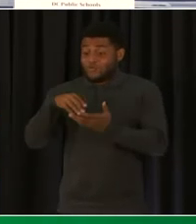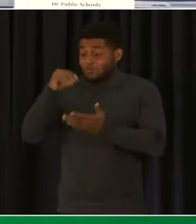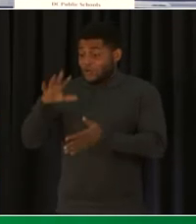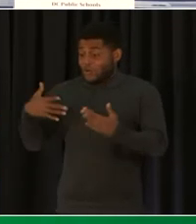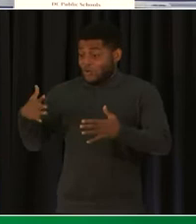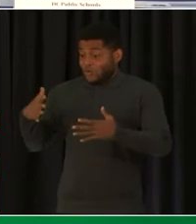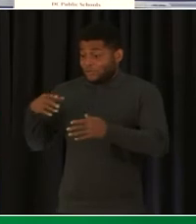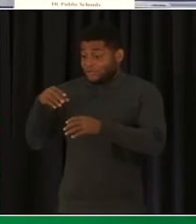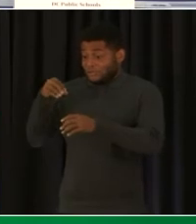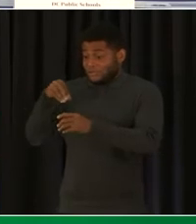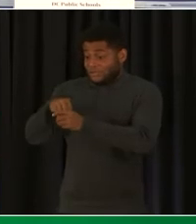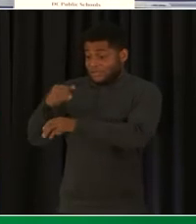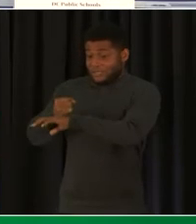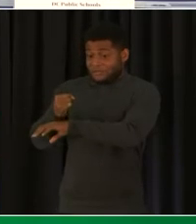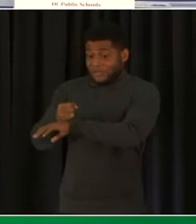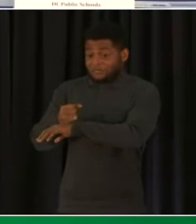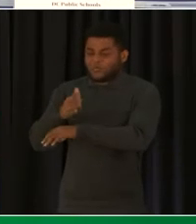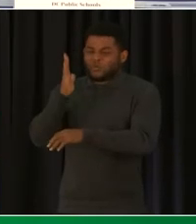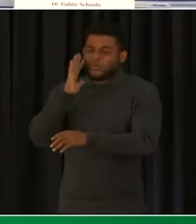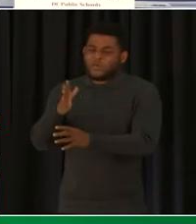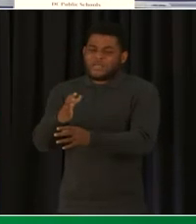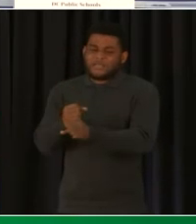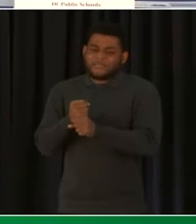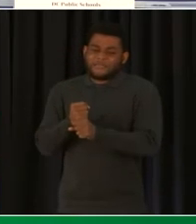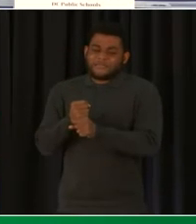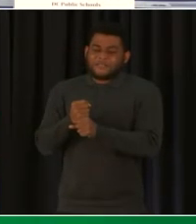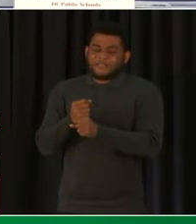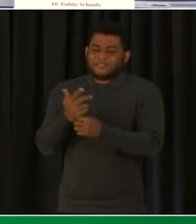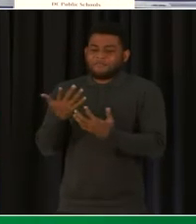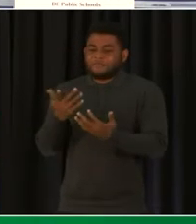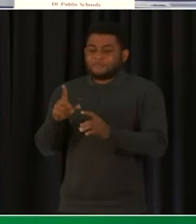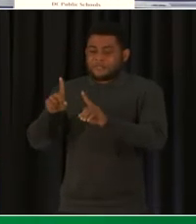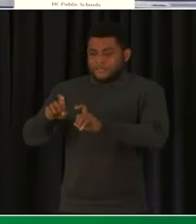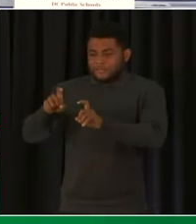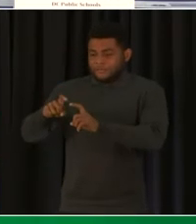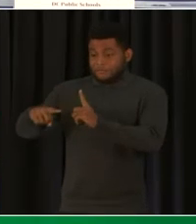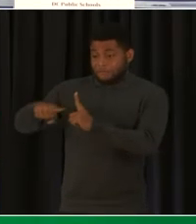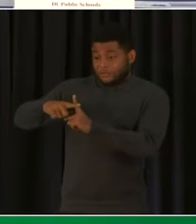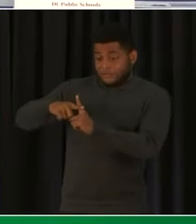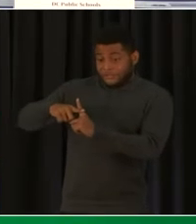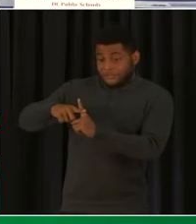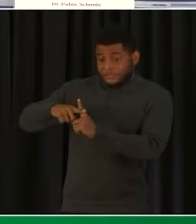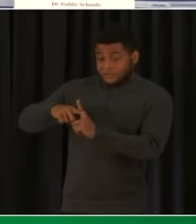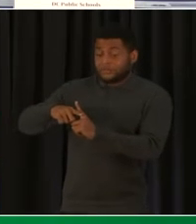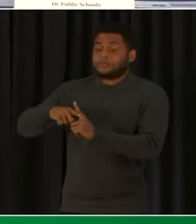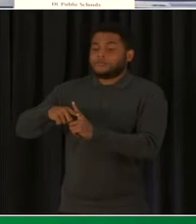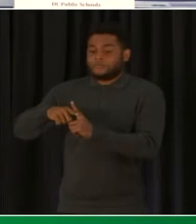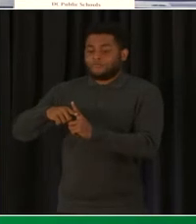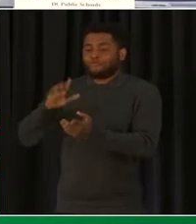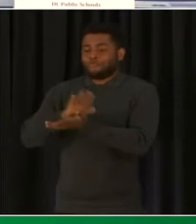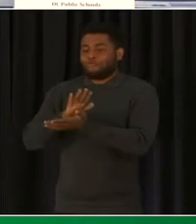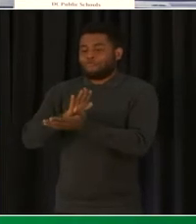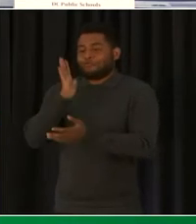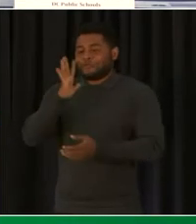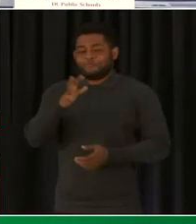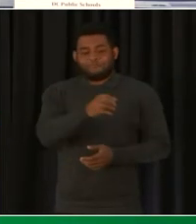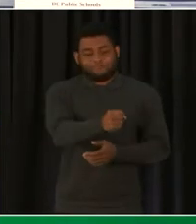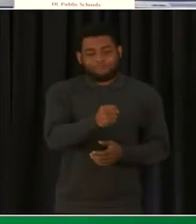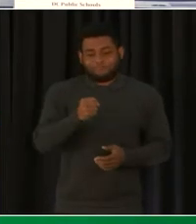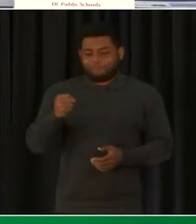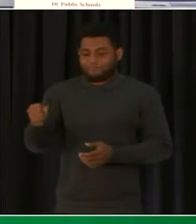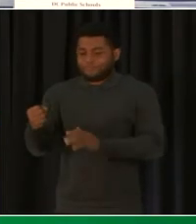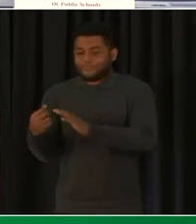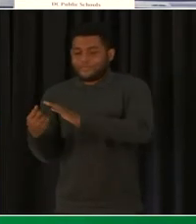is received, the school will isolate the student until the parent is able to pick the student up from school.